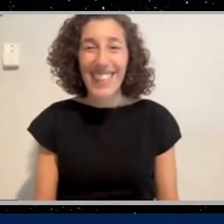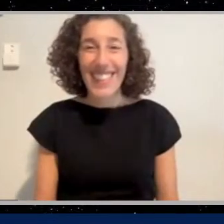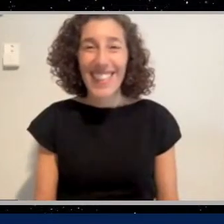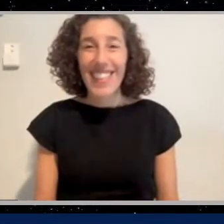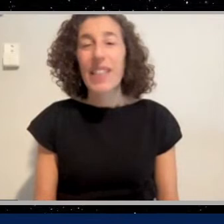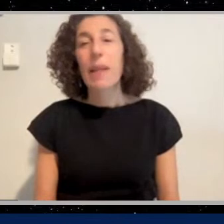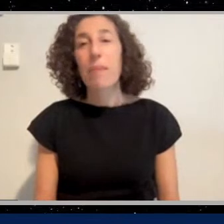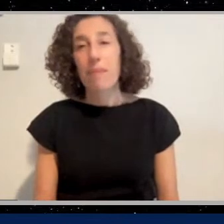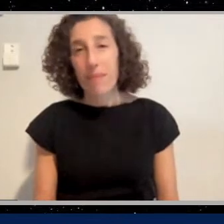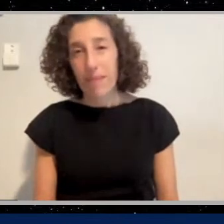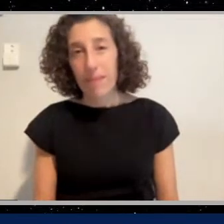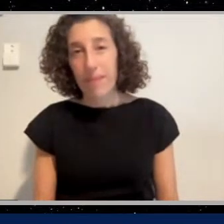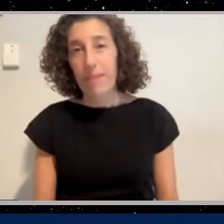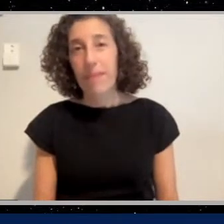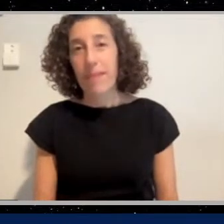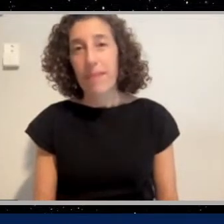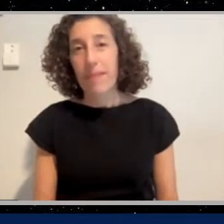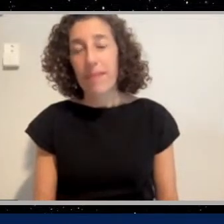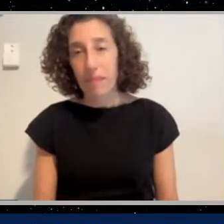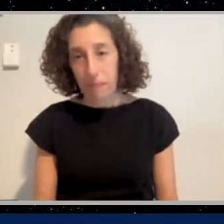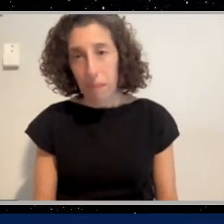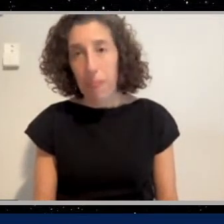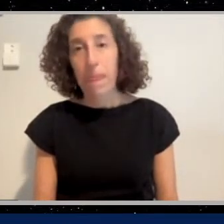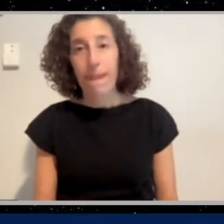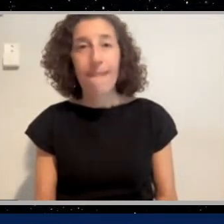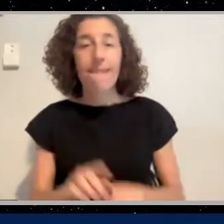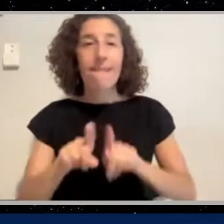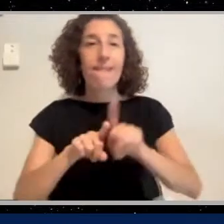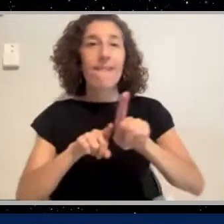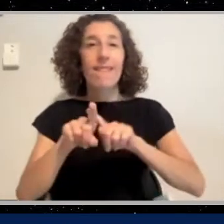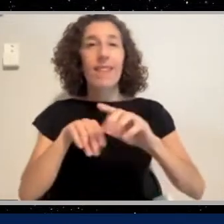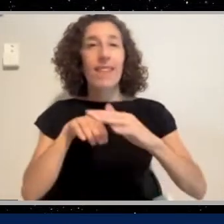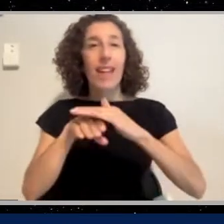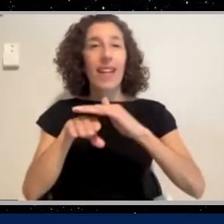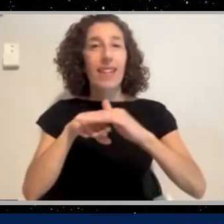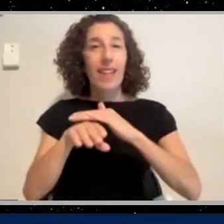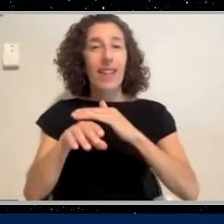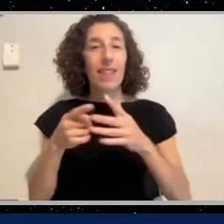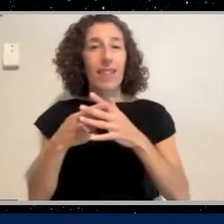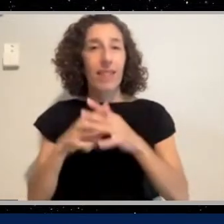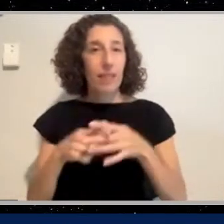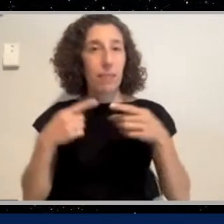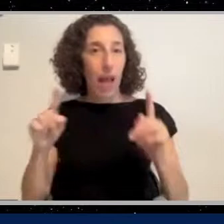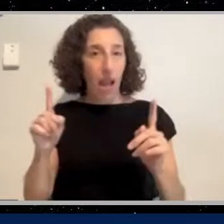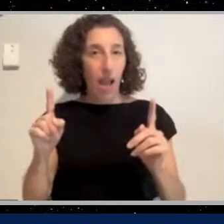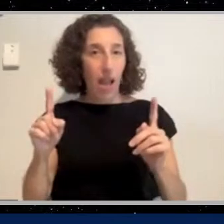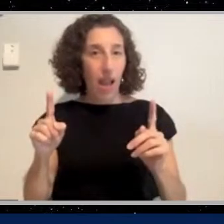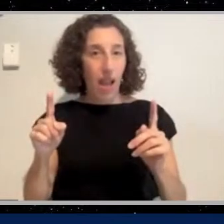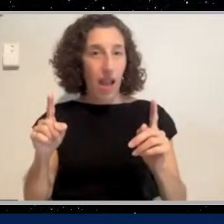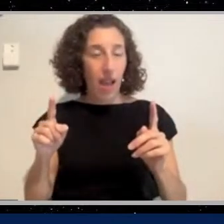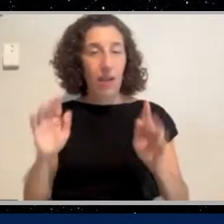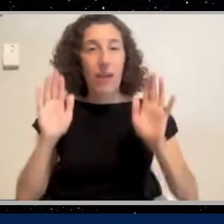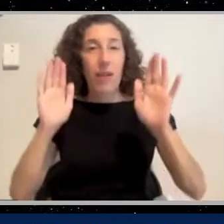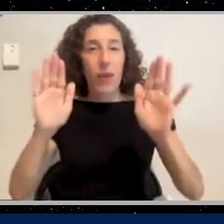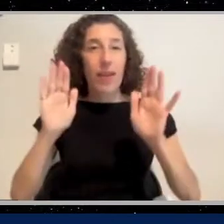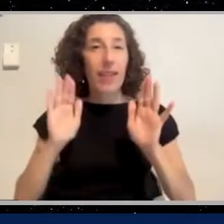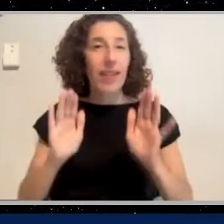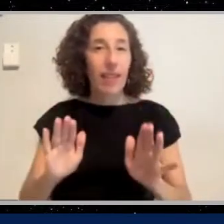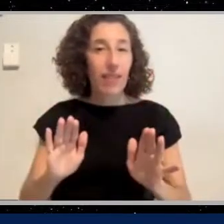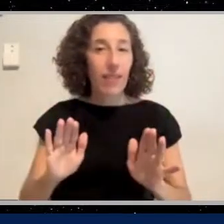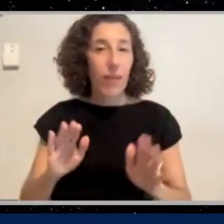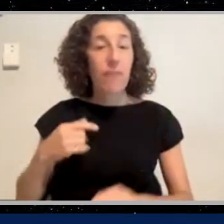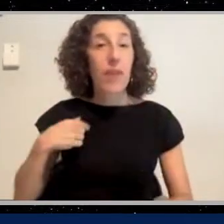I'm thrilled that AstroAccess started and is becoming such a great success, because I heard about it